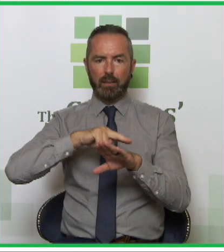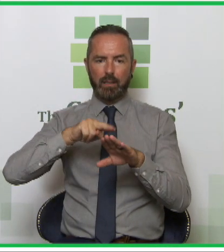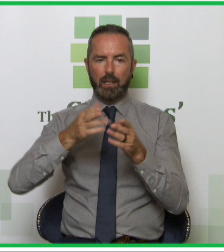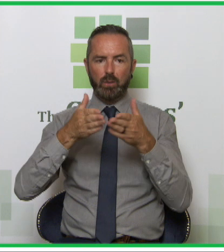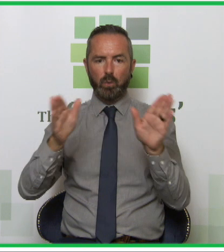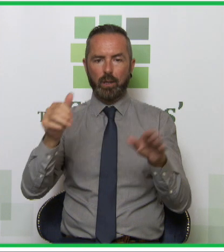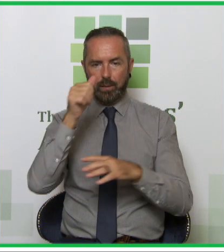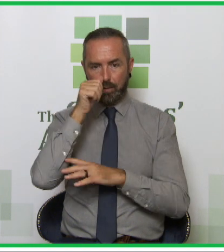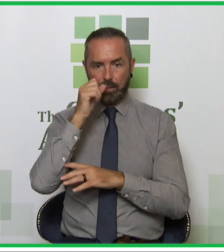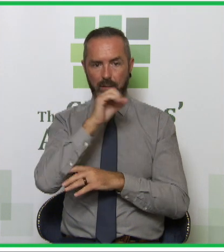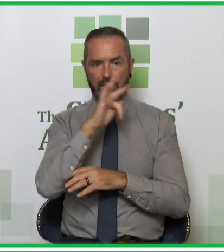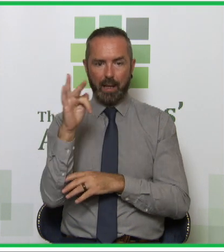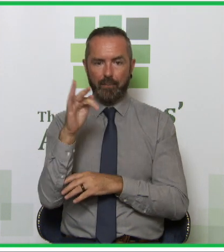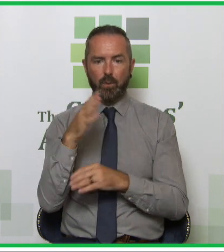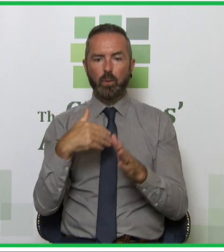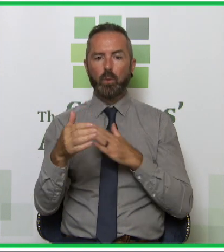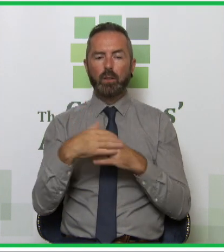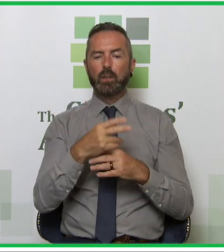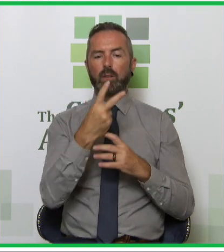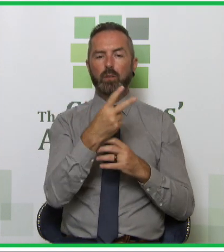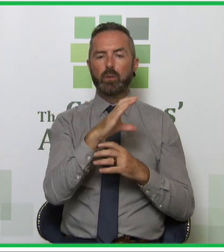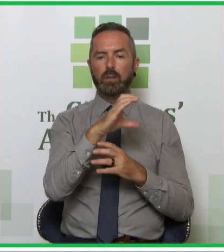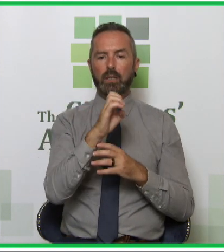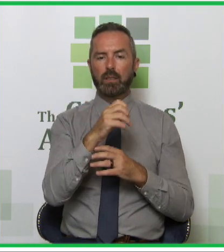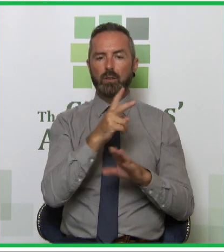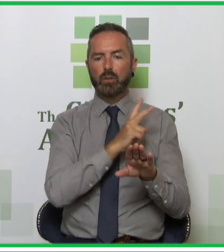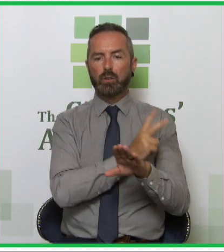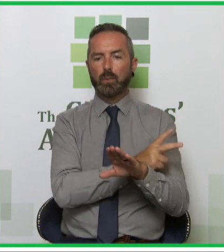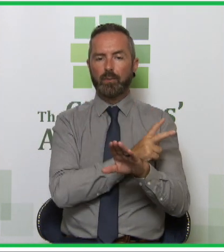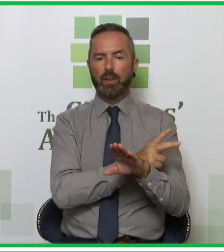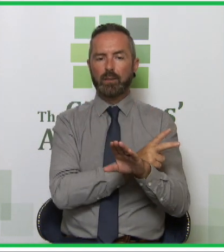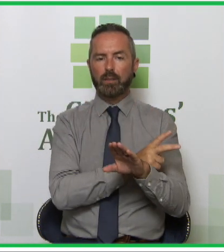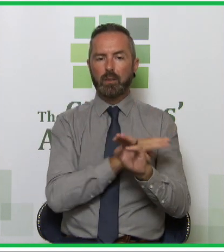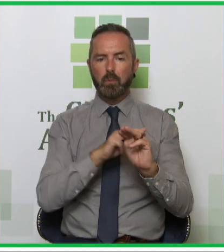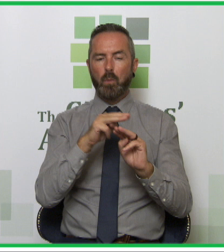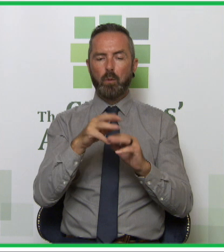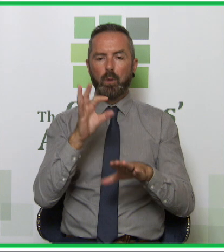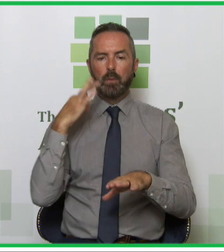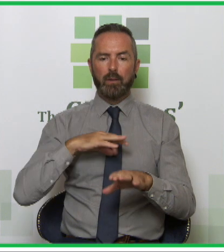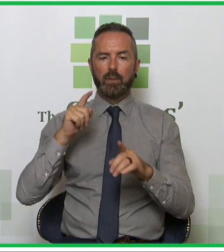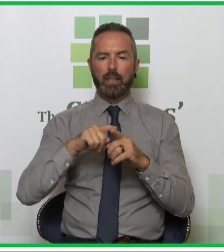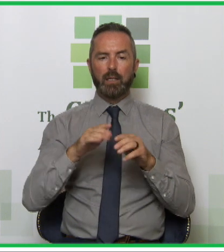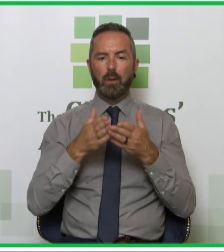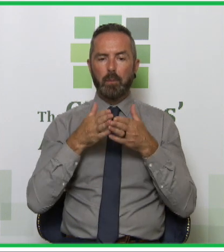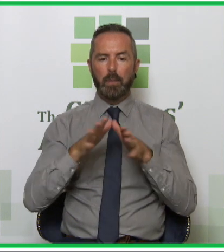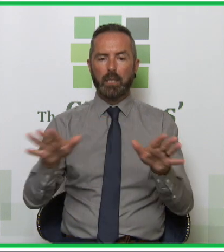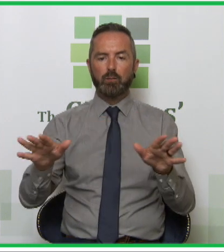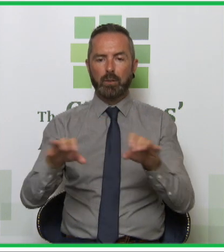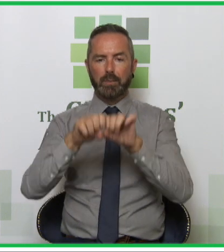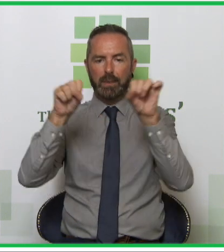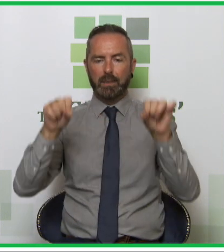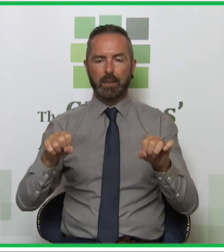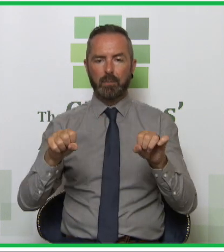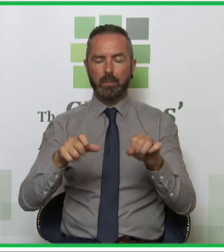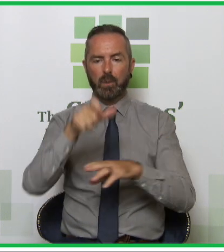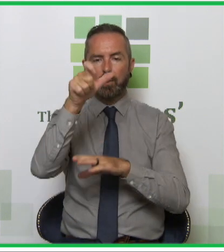participants to CE supervisor is much more favourable than those in the mainstream CE schemes, with a participant